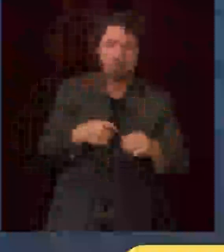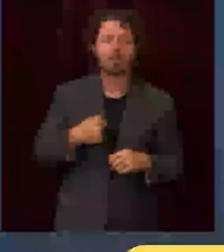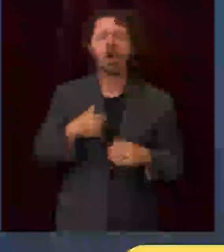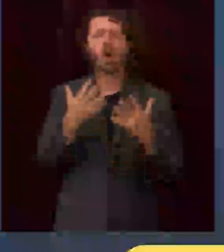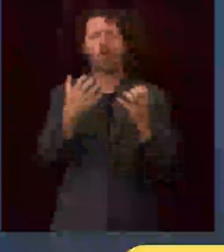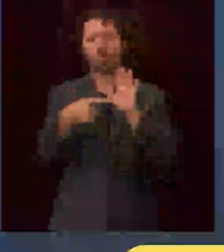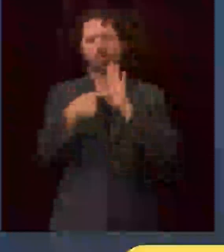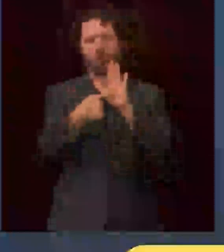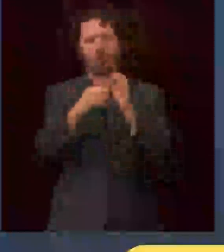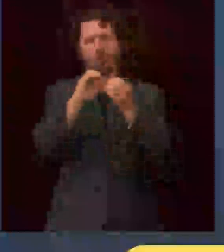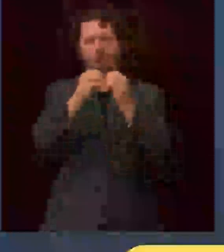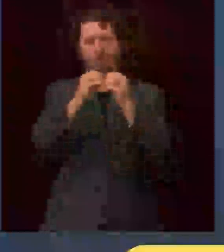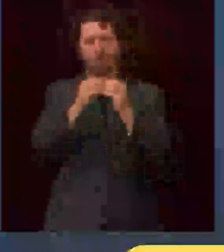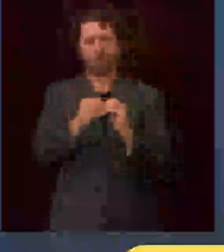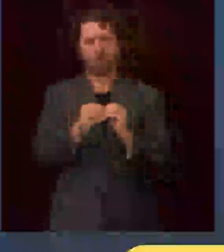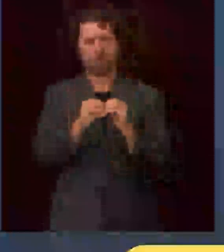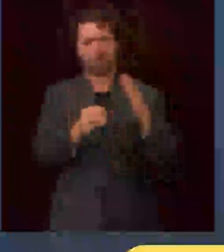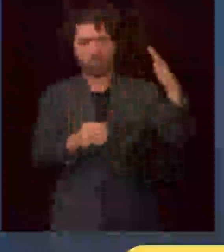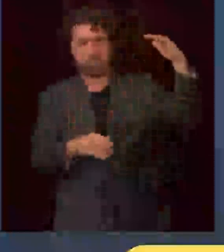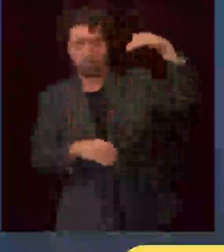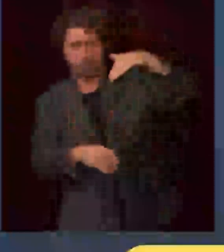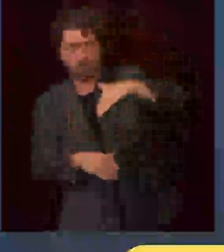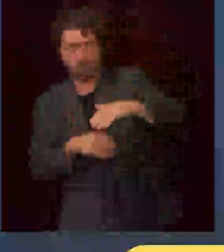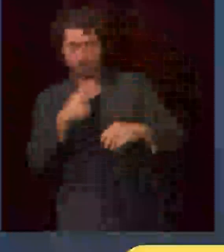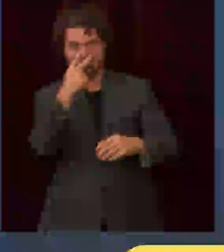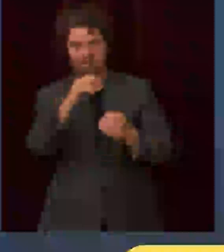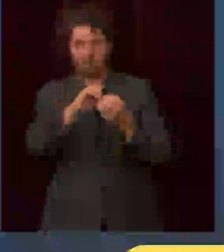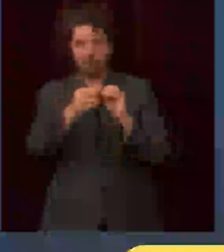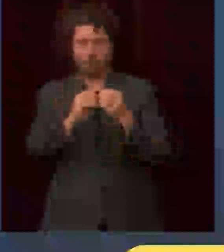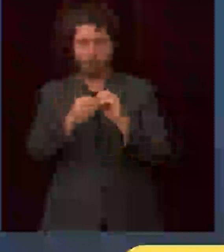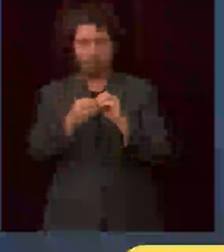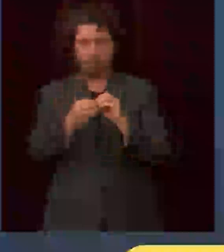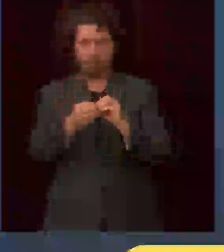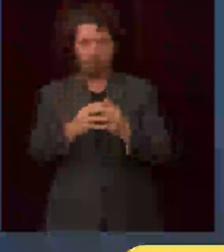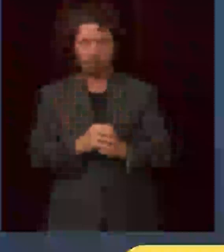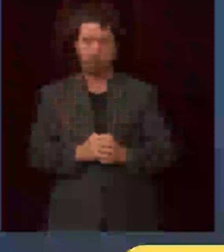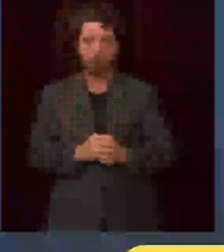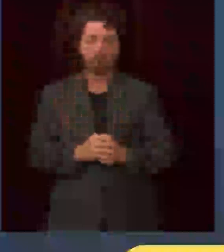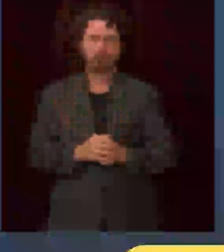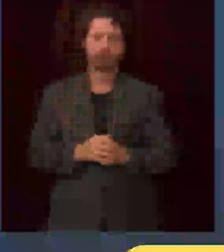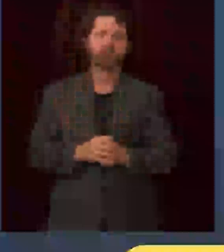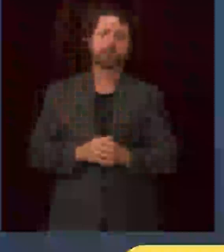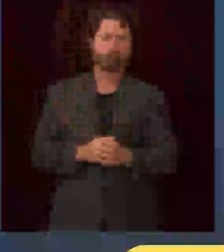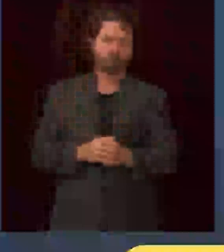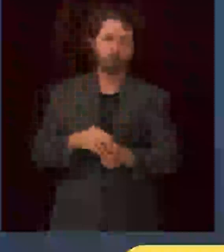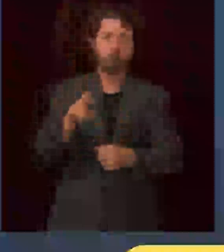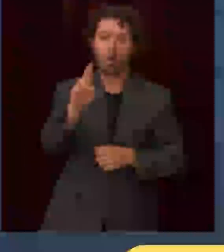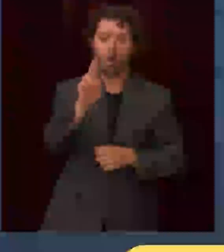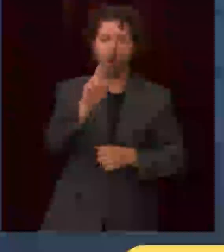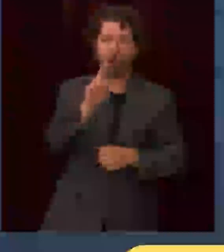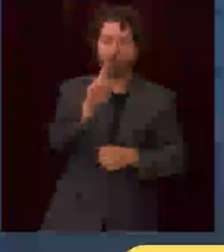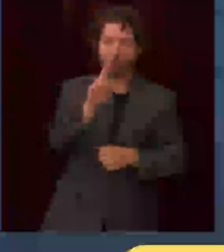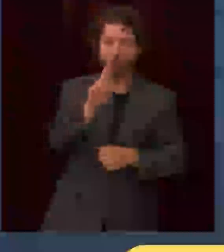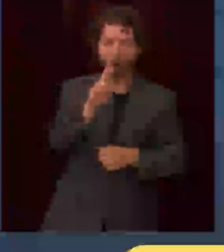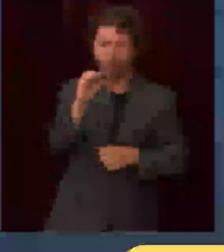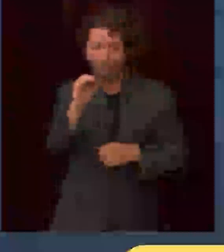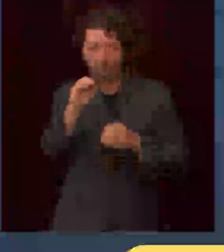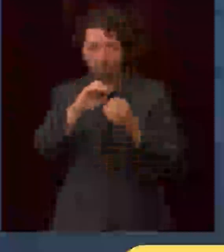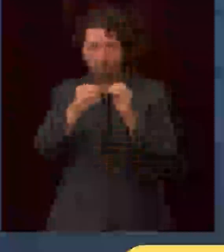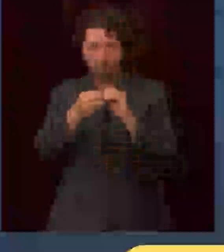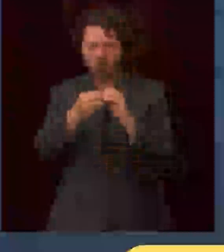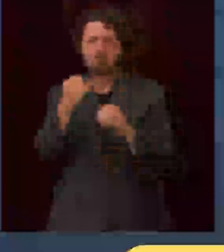effectiveness number that's also called the R0 number. And basically what it means is it shows the number of people that one person will